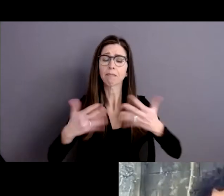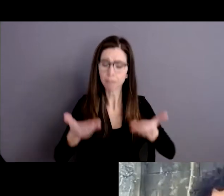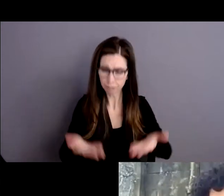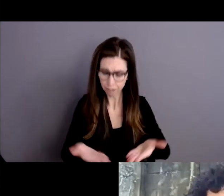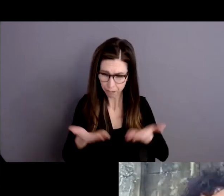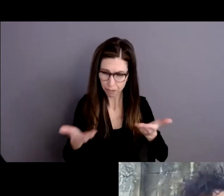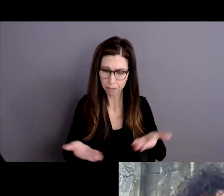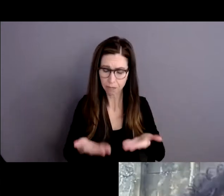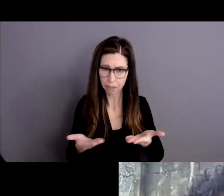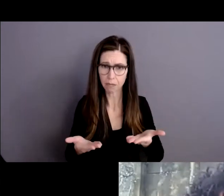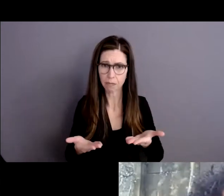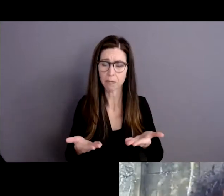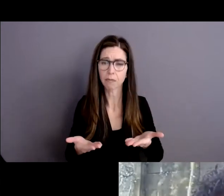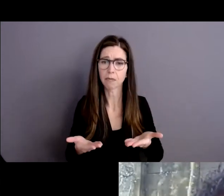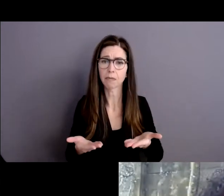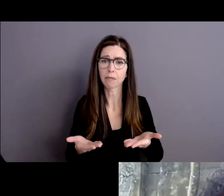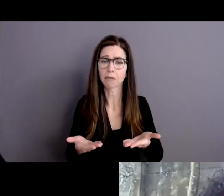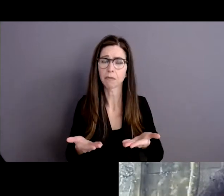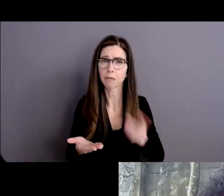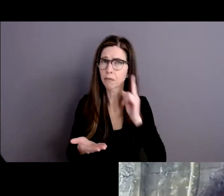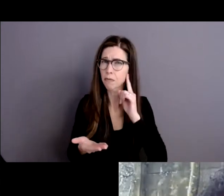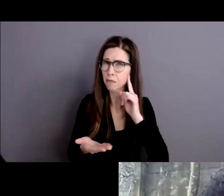against the proposed